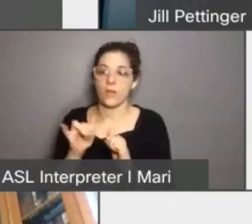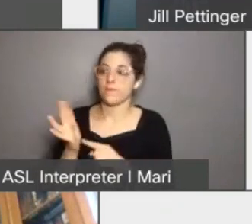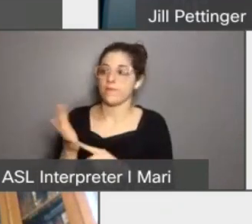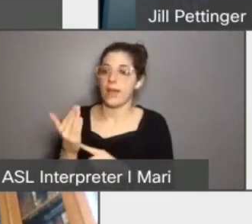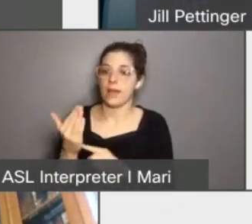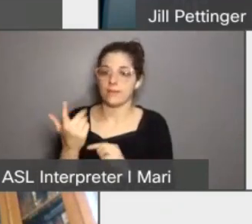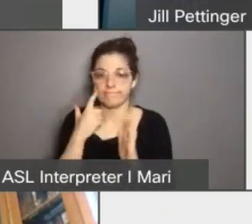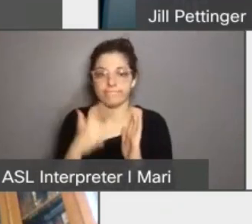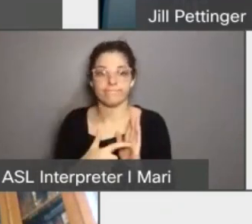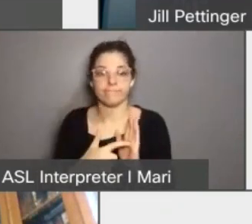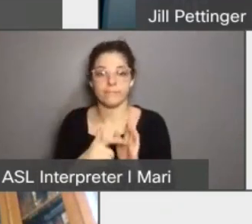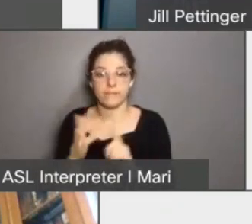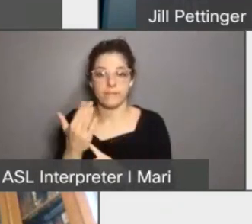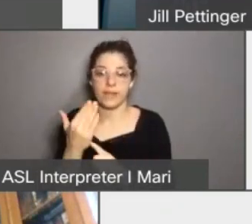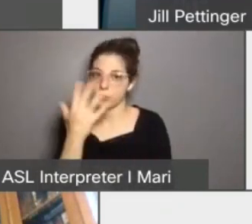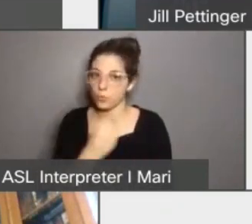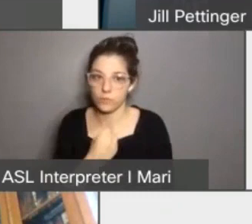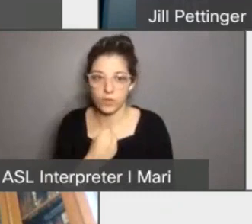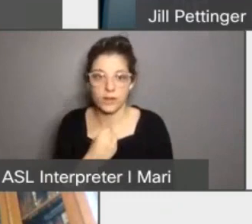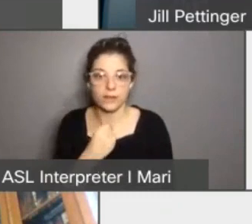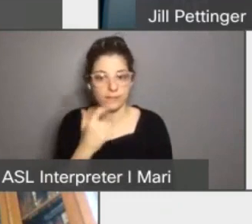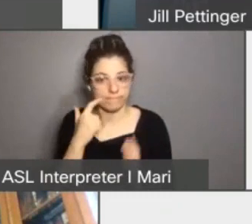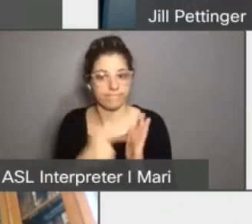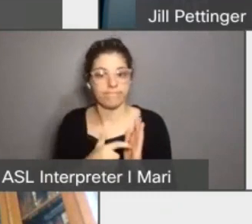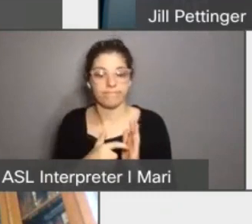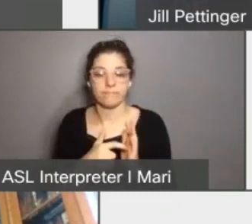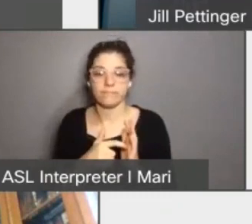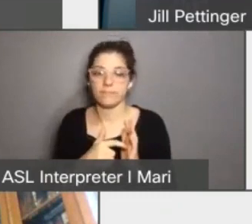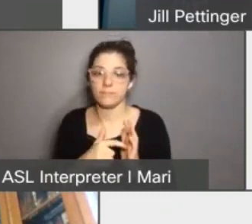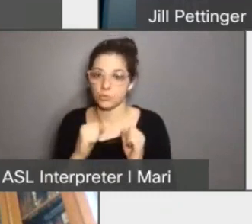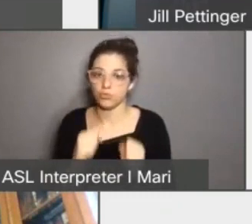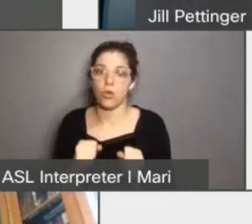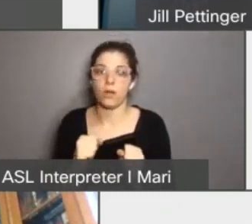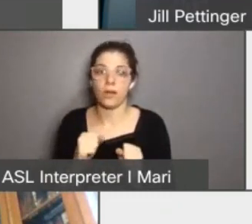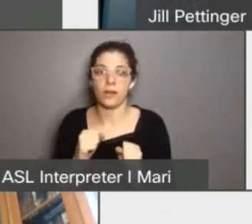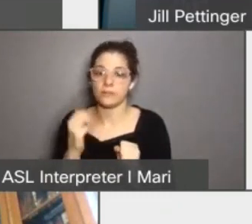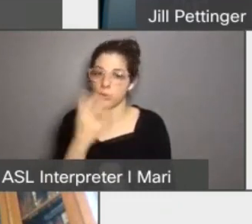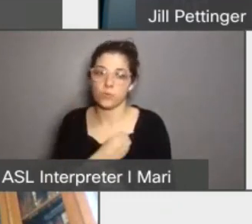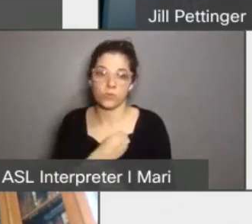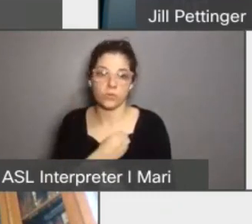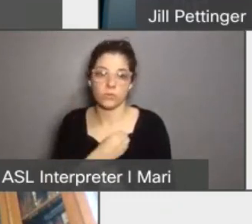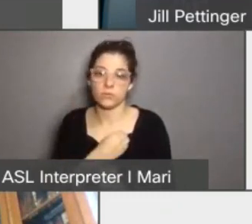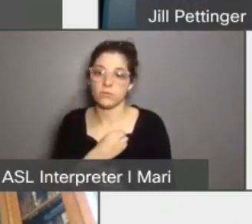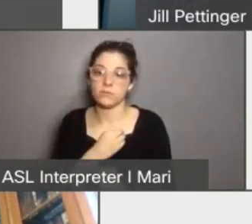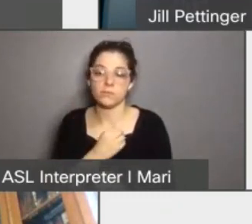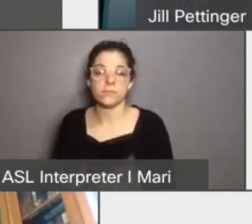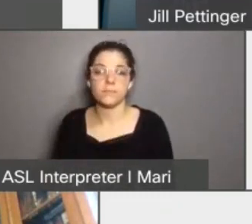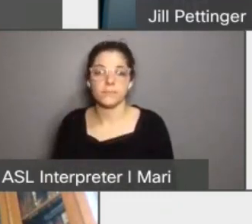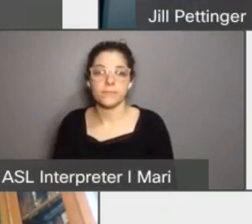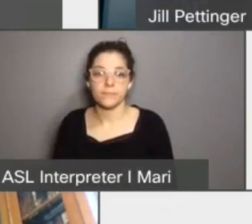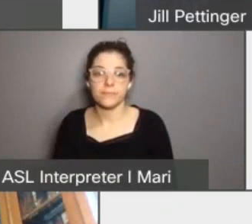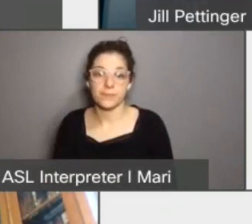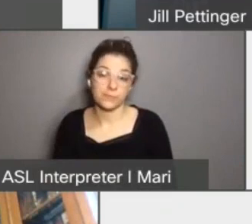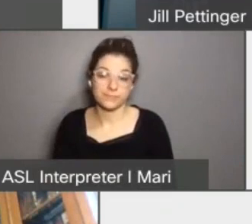sticks out, because that flag's beautiful and it sticks out like a sore thumb unapologetically, and it's beautiful. That's a beautiful sore thumb. Just